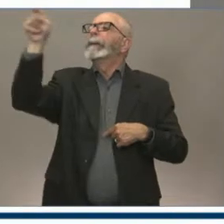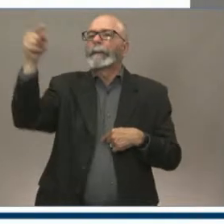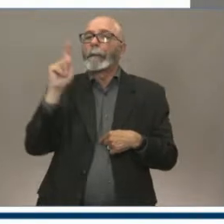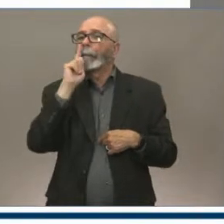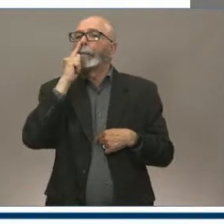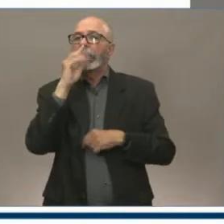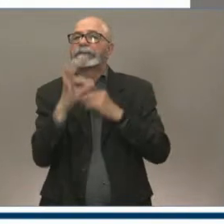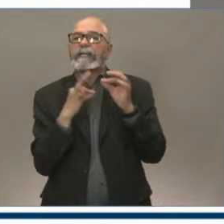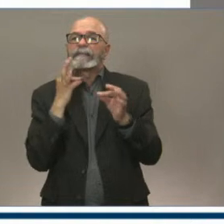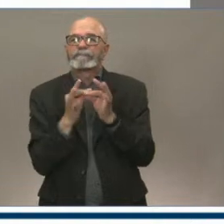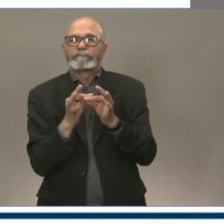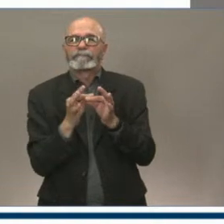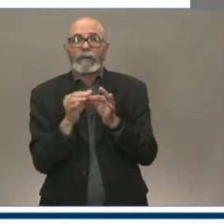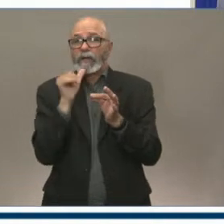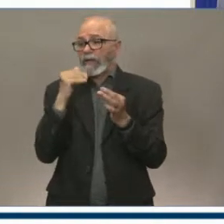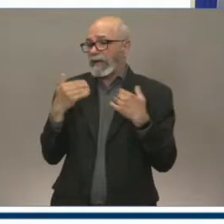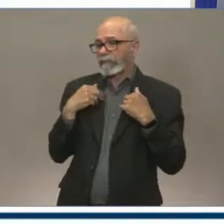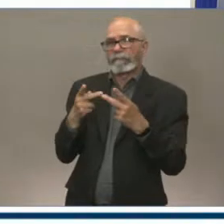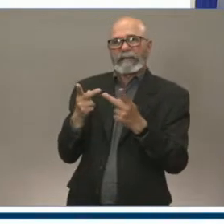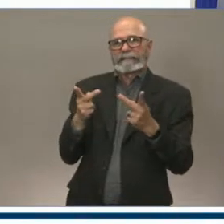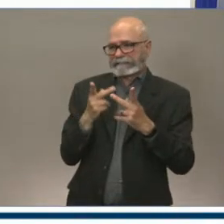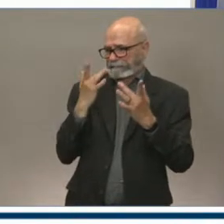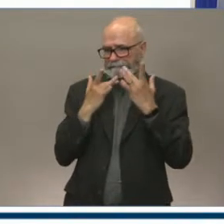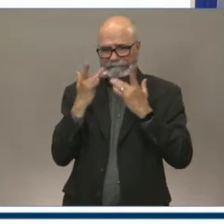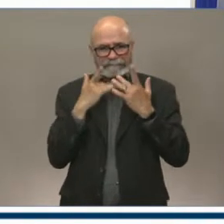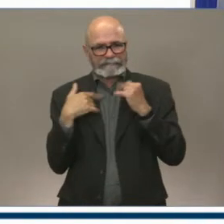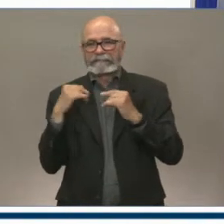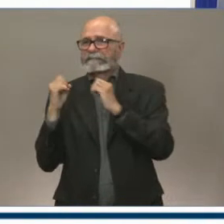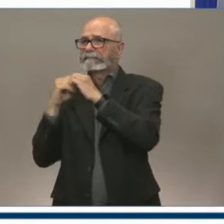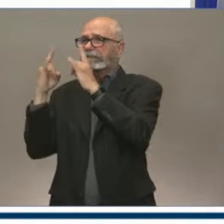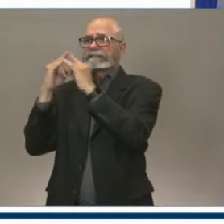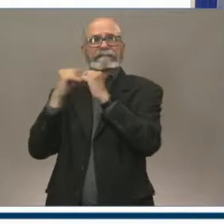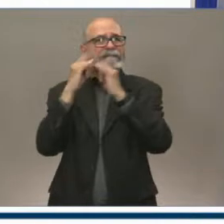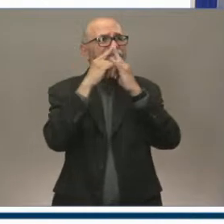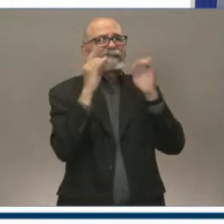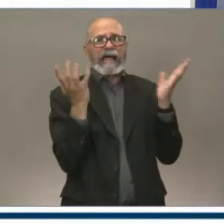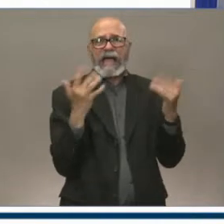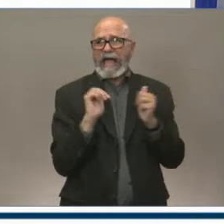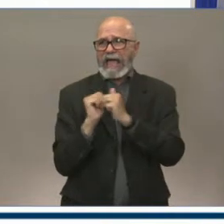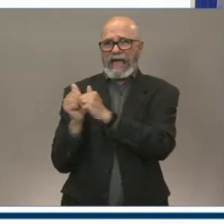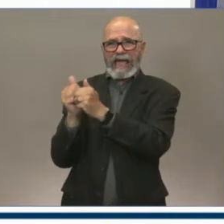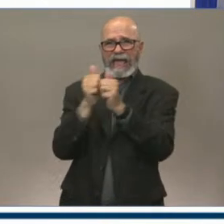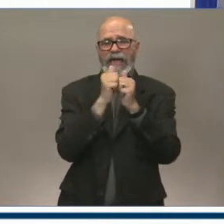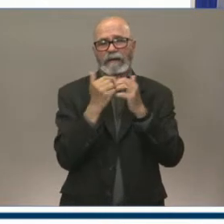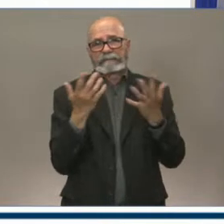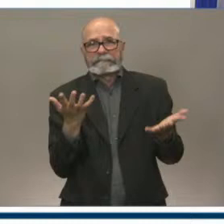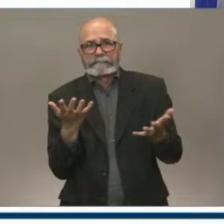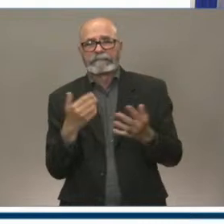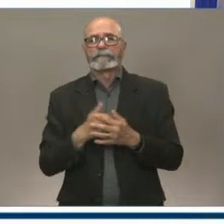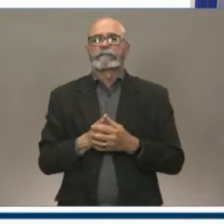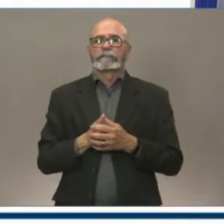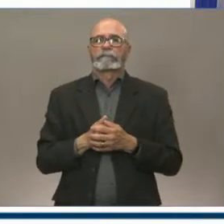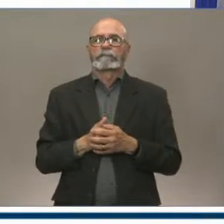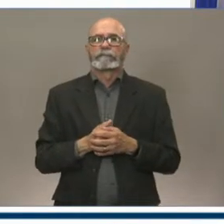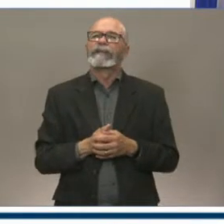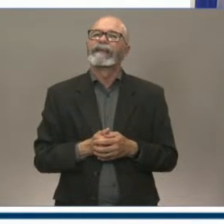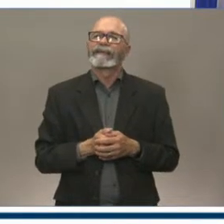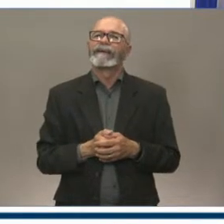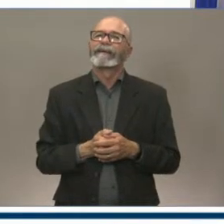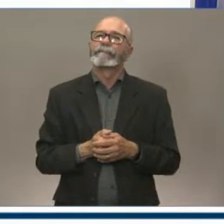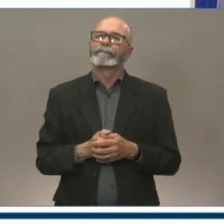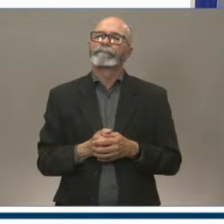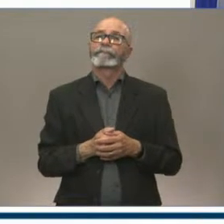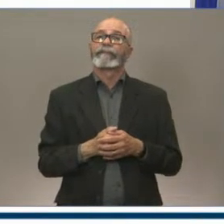so many sites. Go ahead, Pat, with your follow-up. Knowing this circuit breaker was likely a last